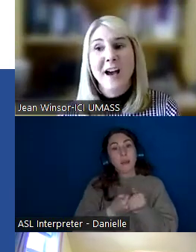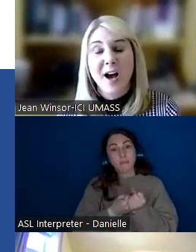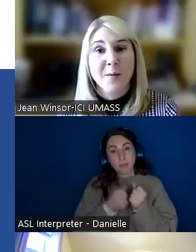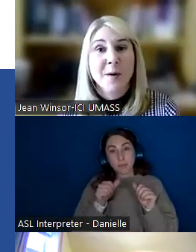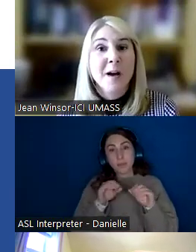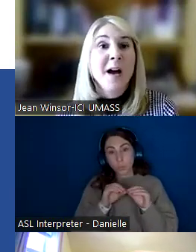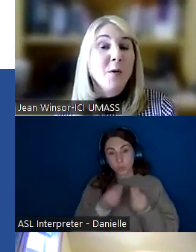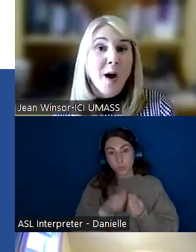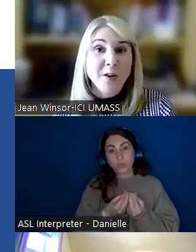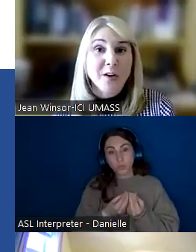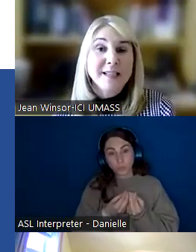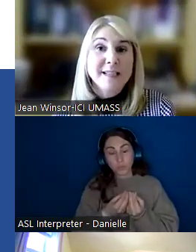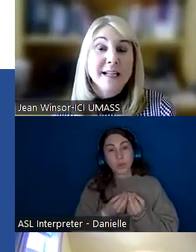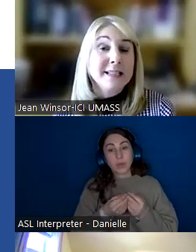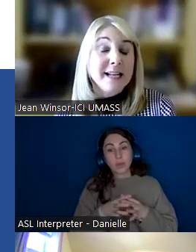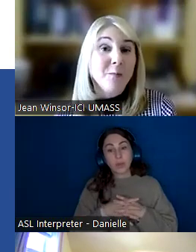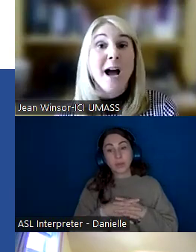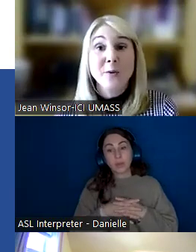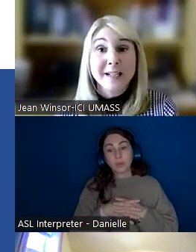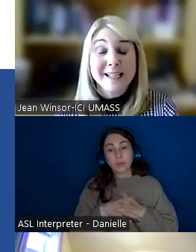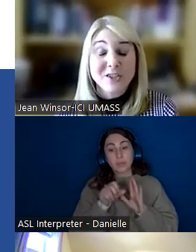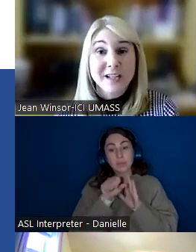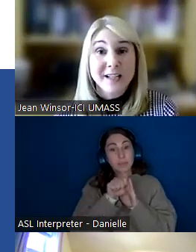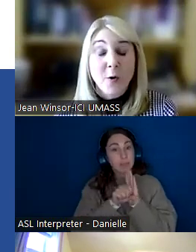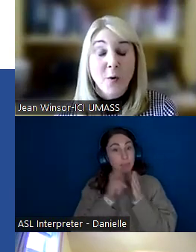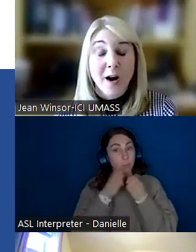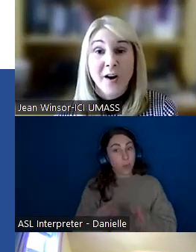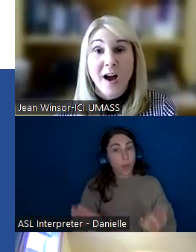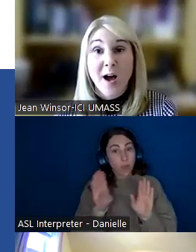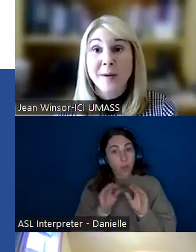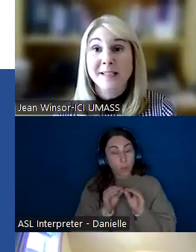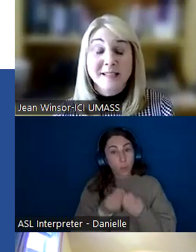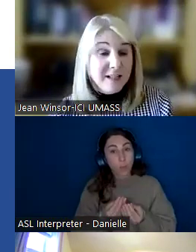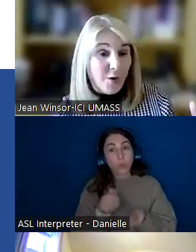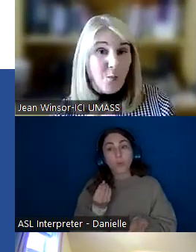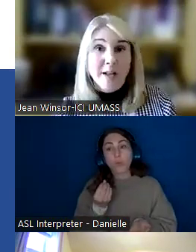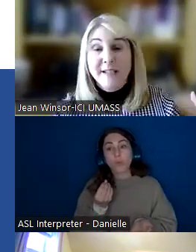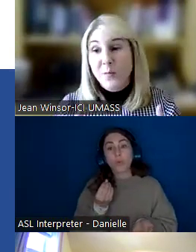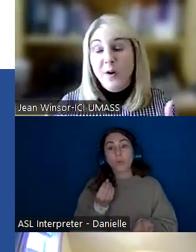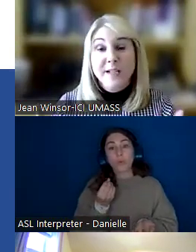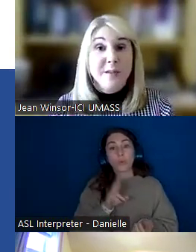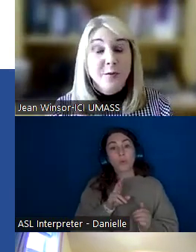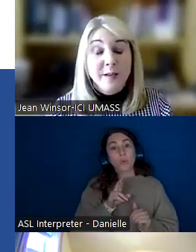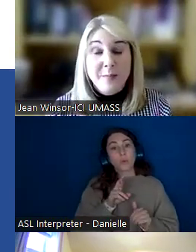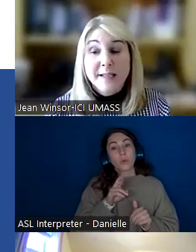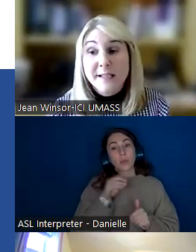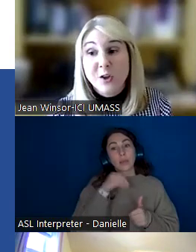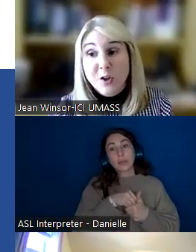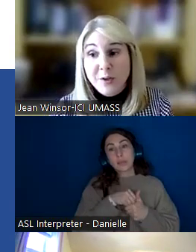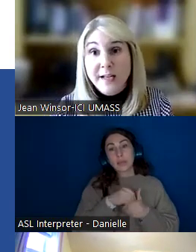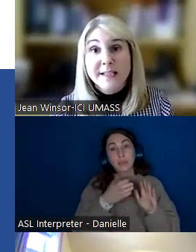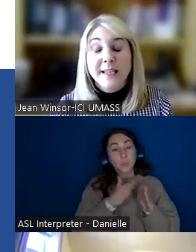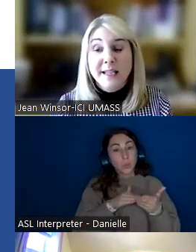organization, whether it's a statewide organization or it's, ones that are more individually based